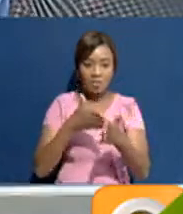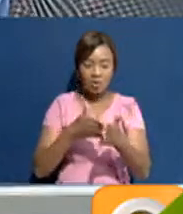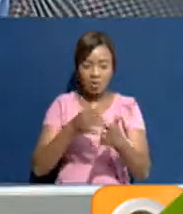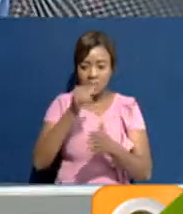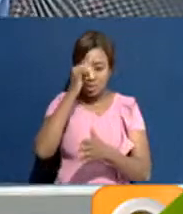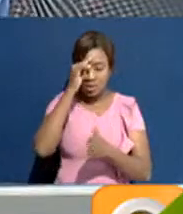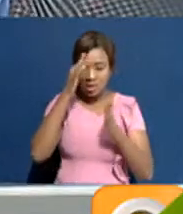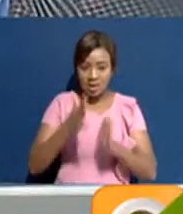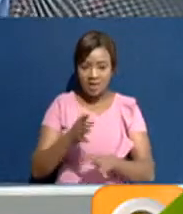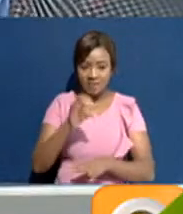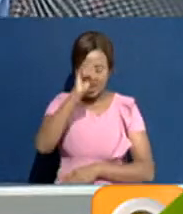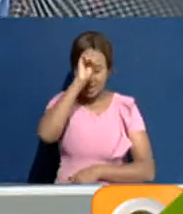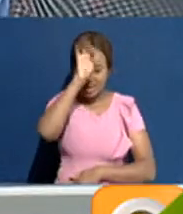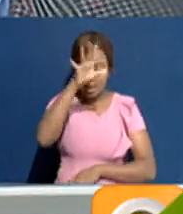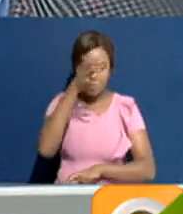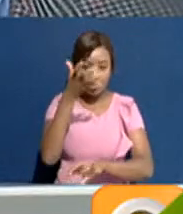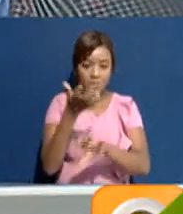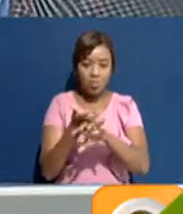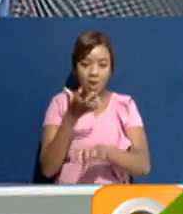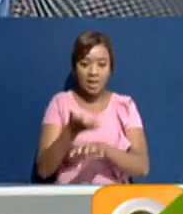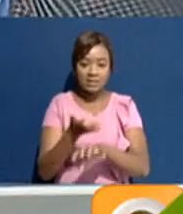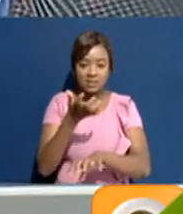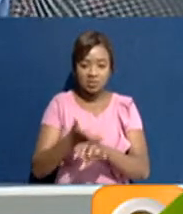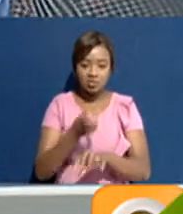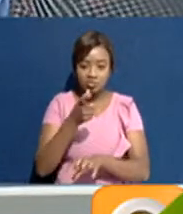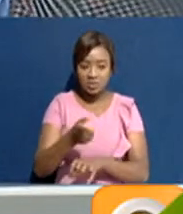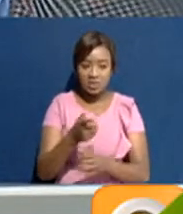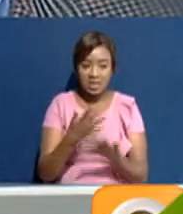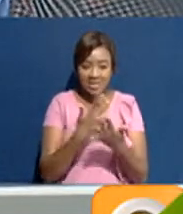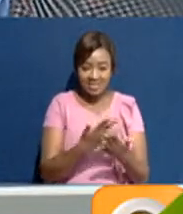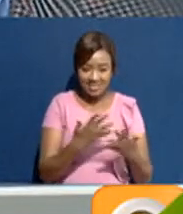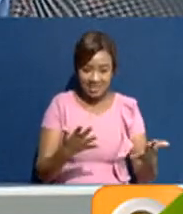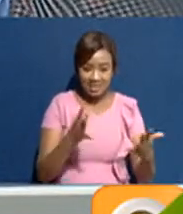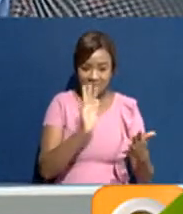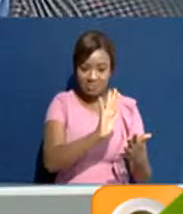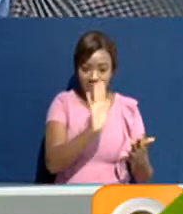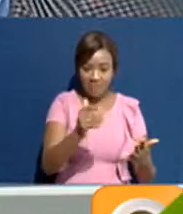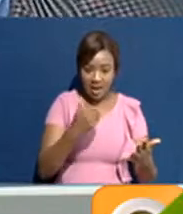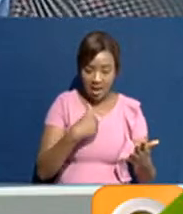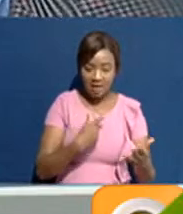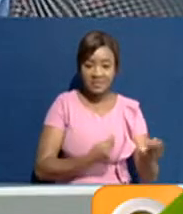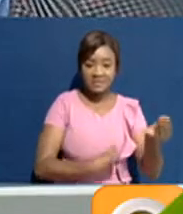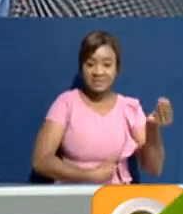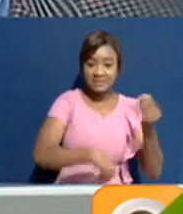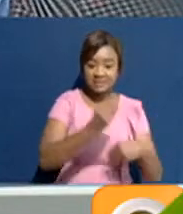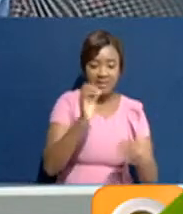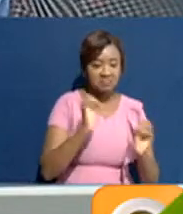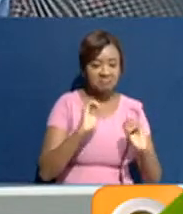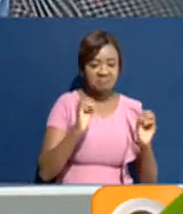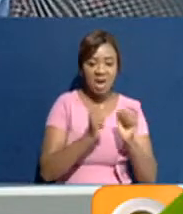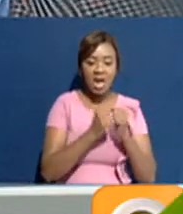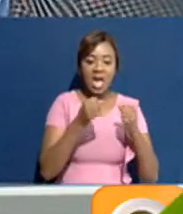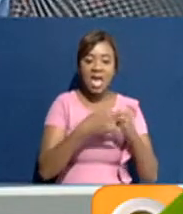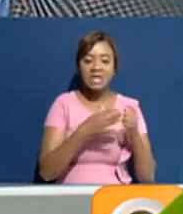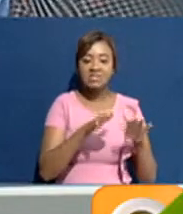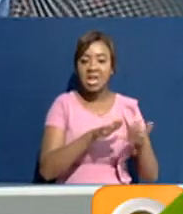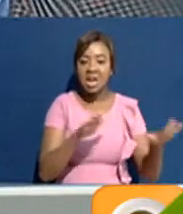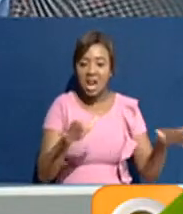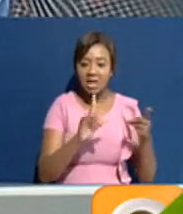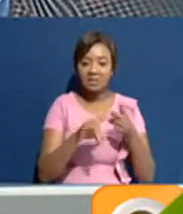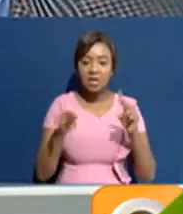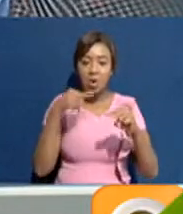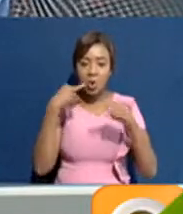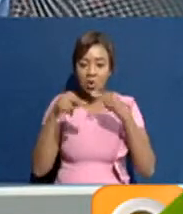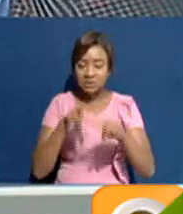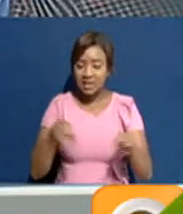Governor Ferdinand Waititu from disposing assets, which include 18 parcels of land and a hotel valued